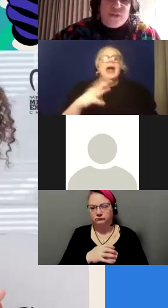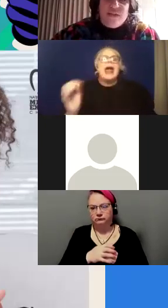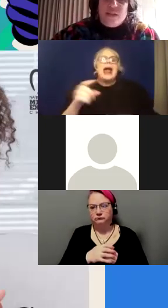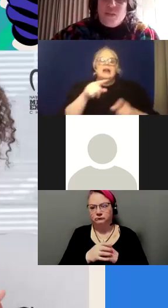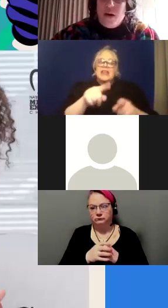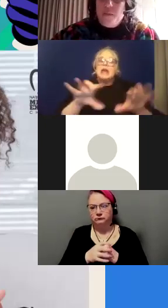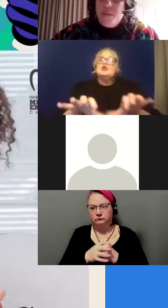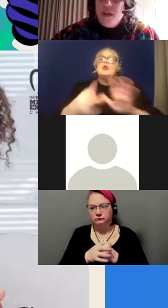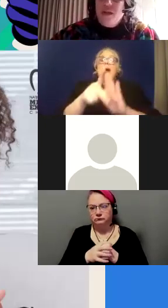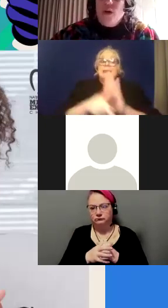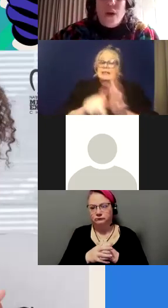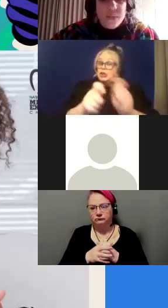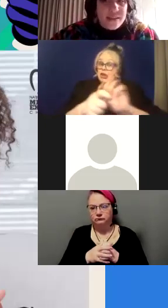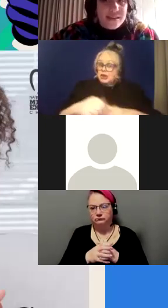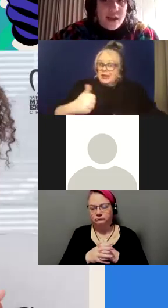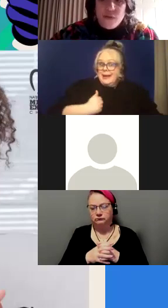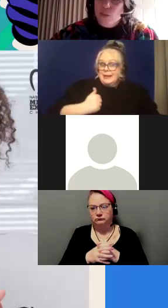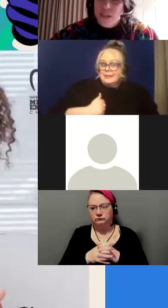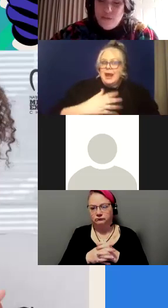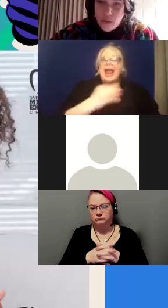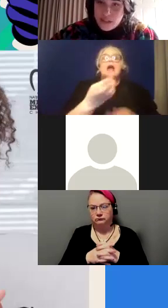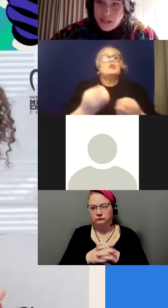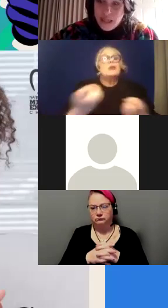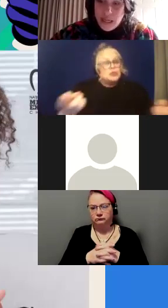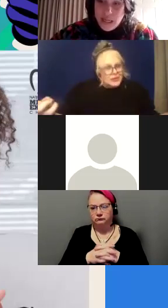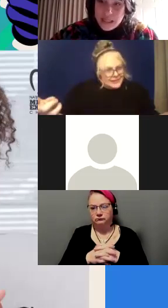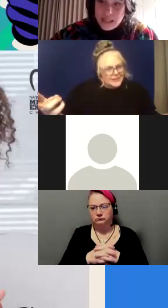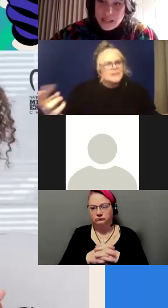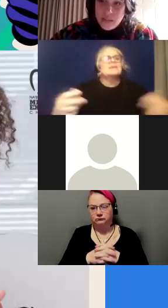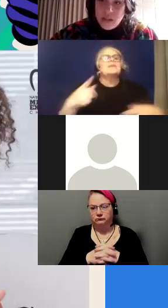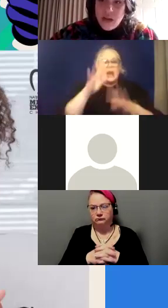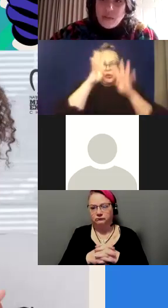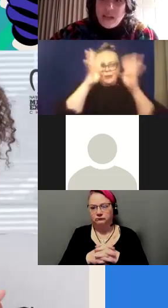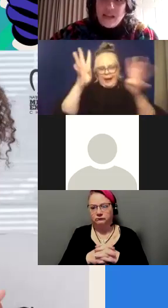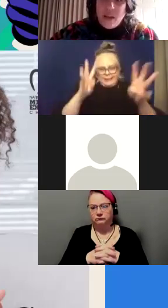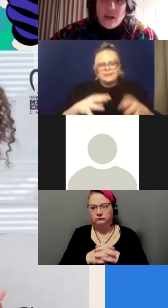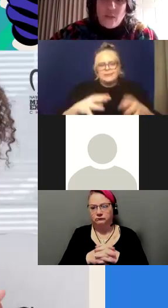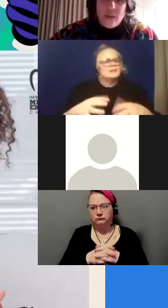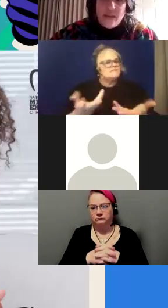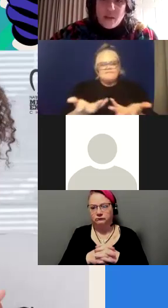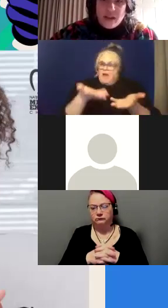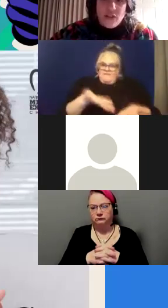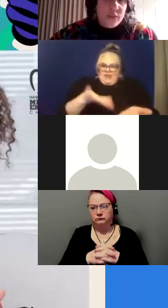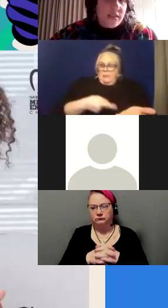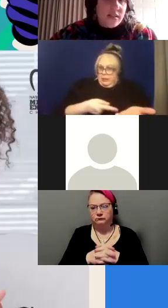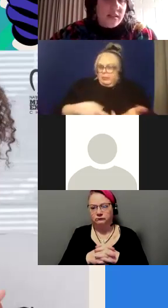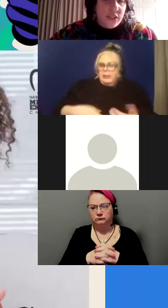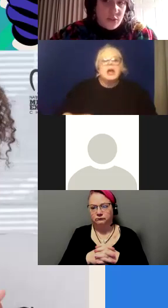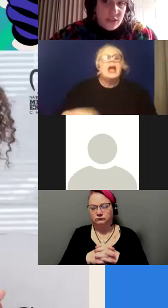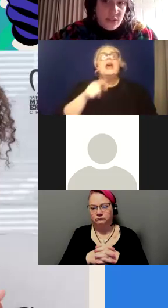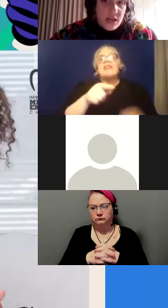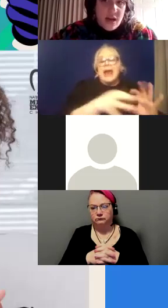for survivors as well. Their website itself is really focused on Canadian systems, but they collaborated with NCMEC to release